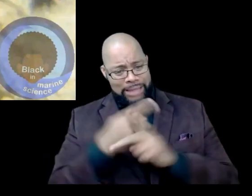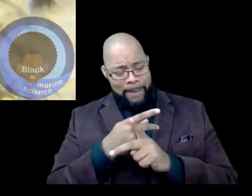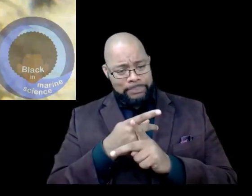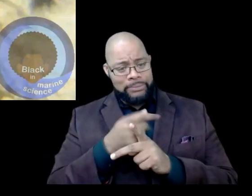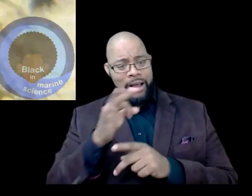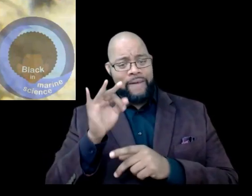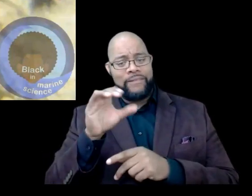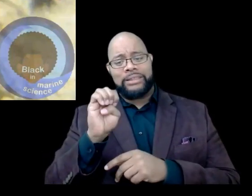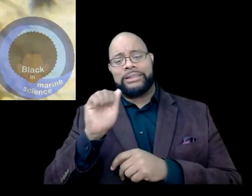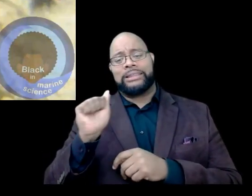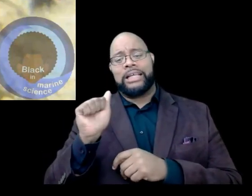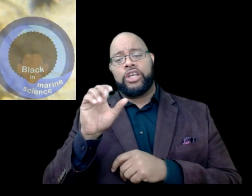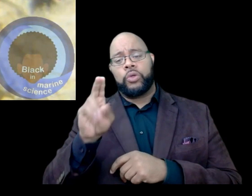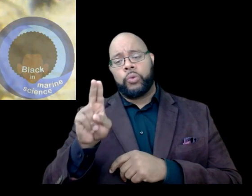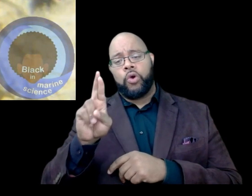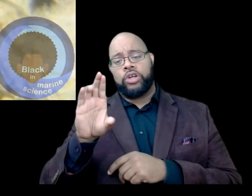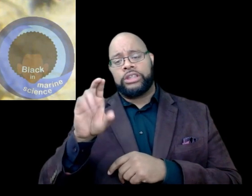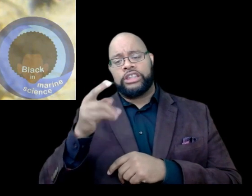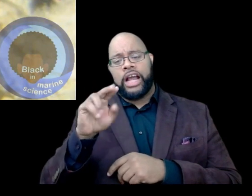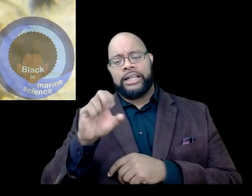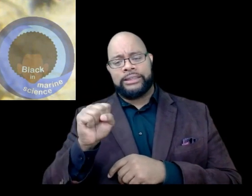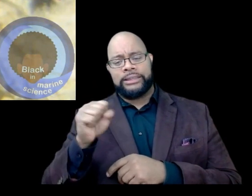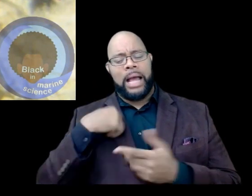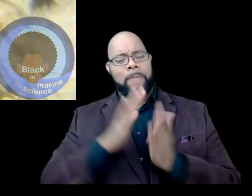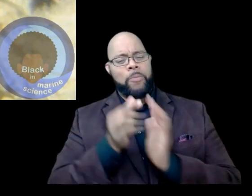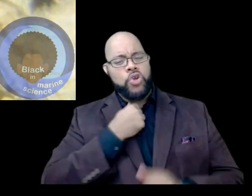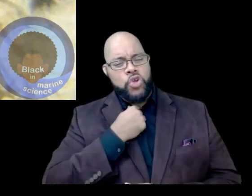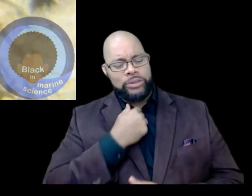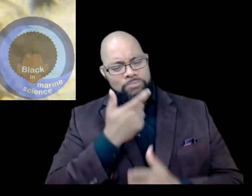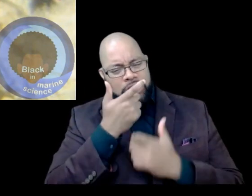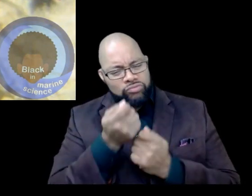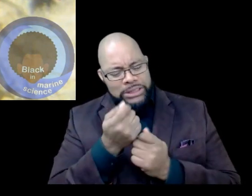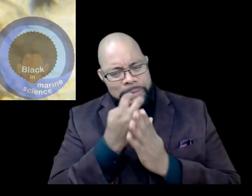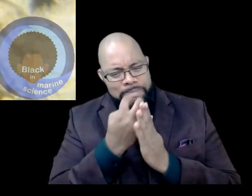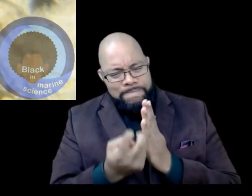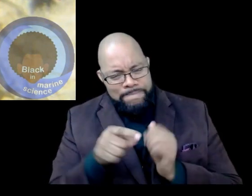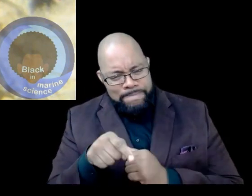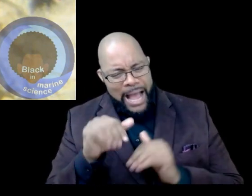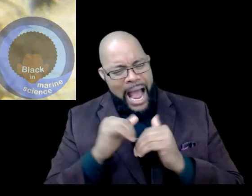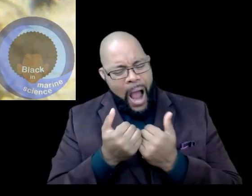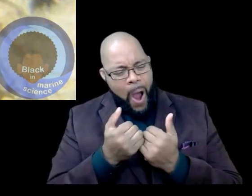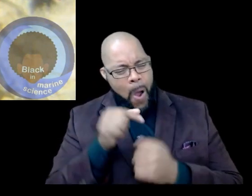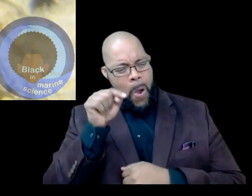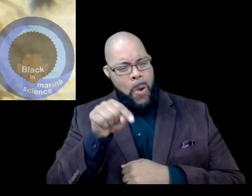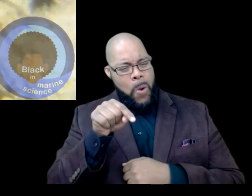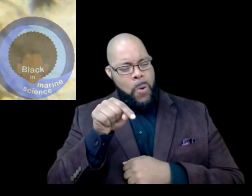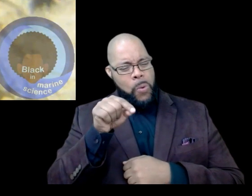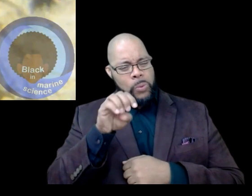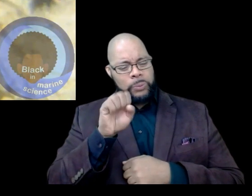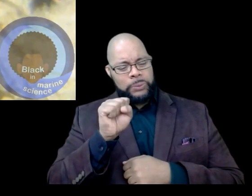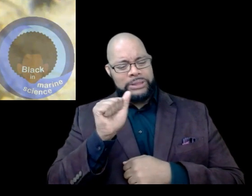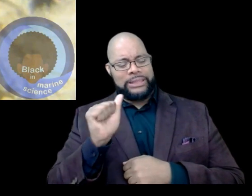color morphotypes of the sea urchin. So I became curious and interested. How